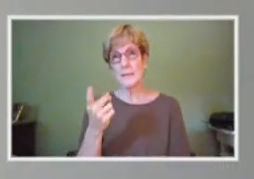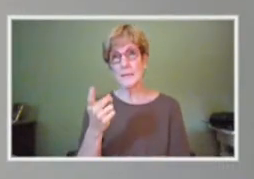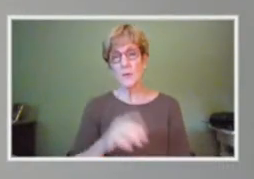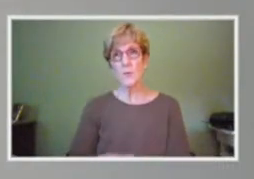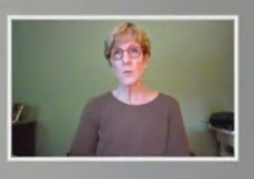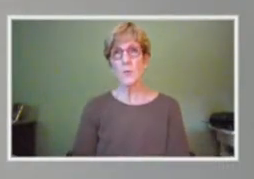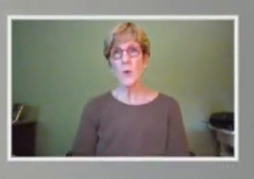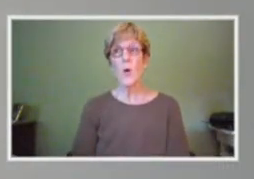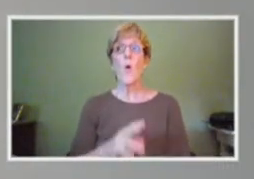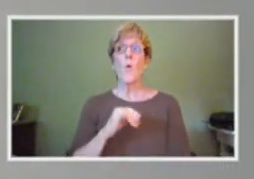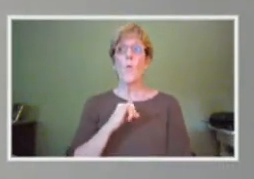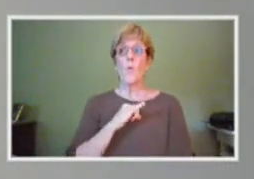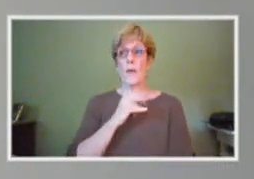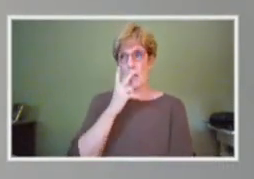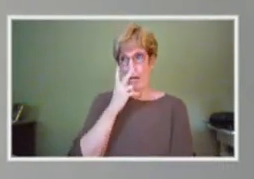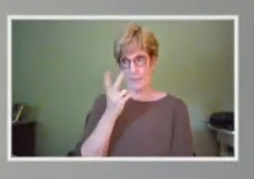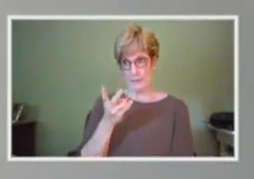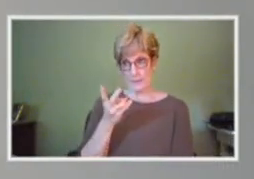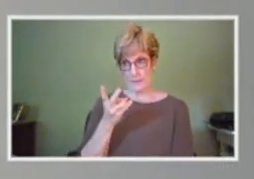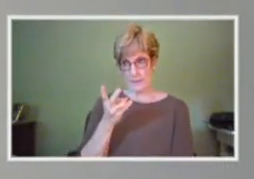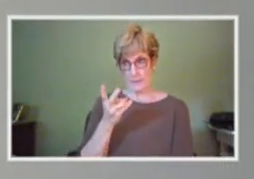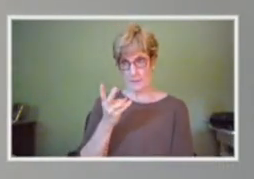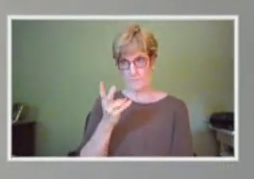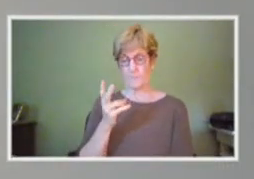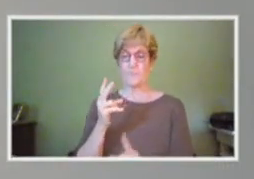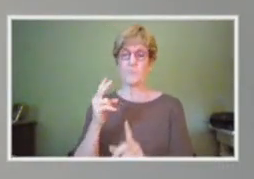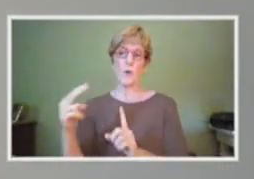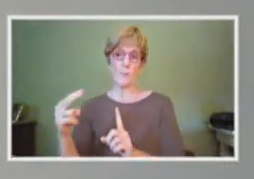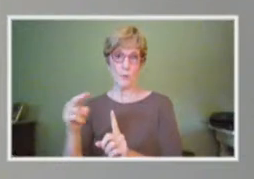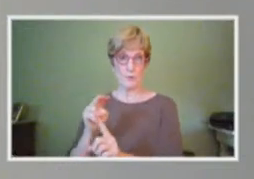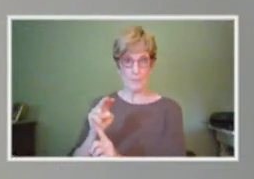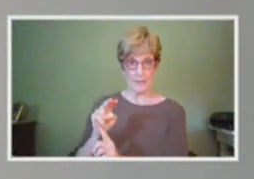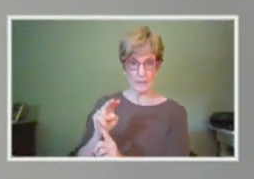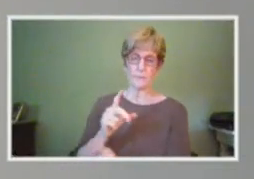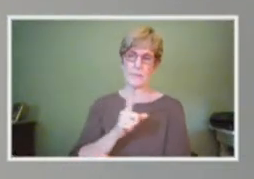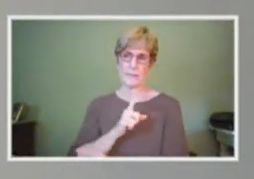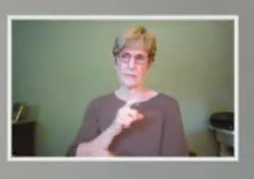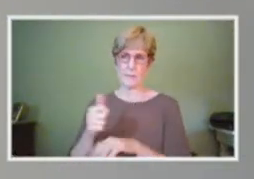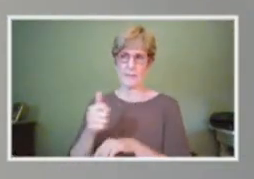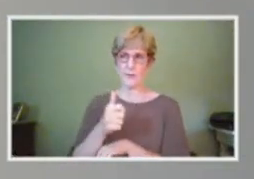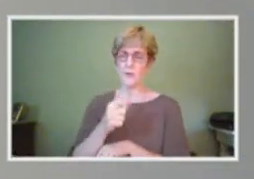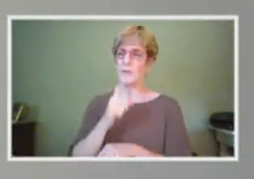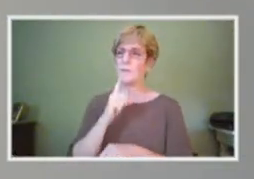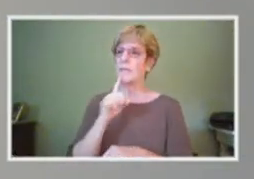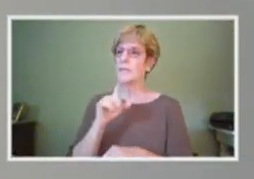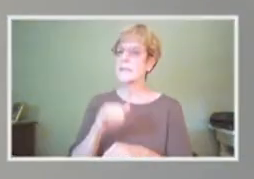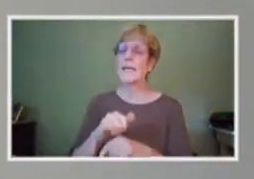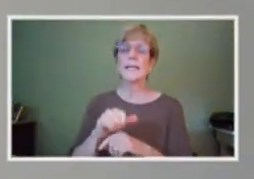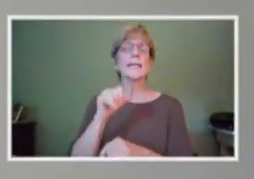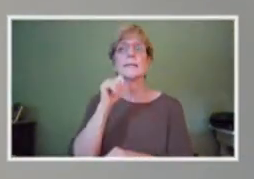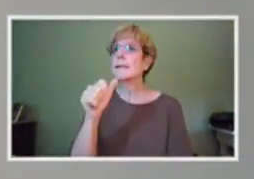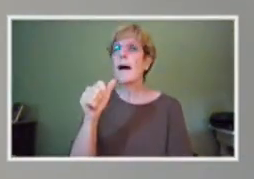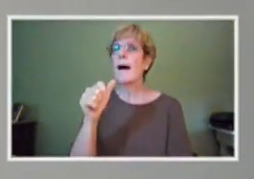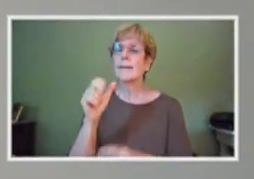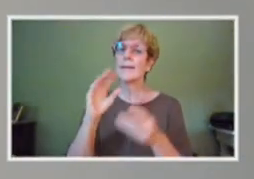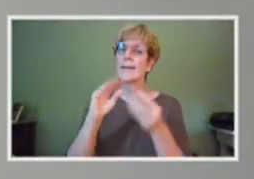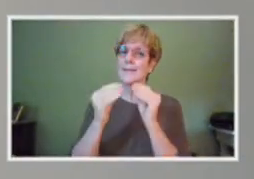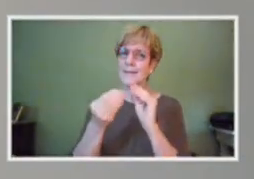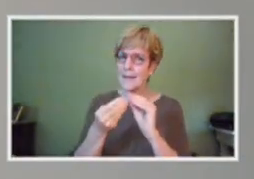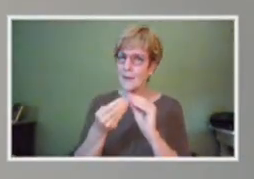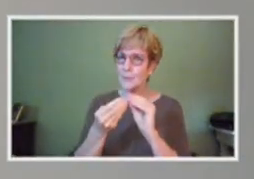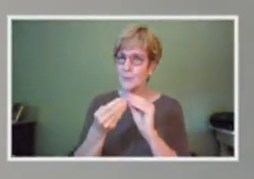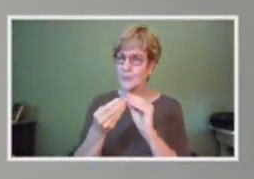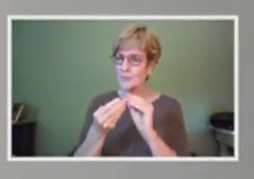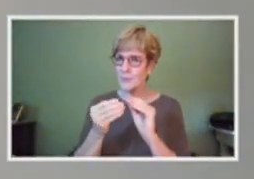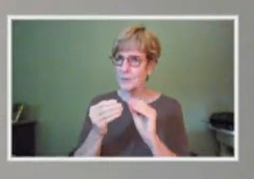what I see just from a perspective as the police chief is that it's not necessarily the numbers of the juveniles, it's